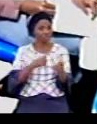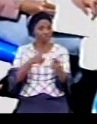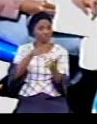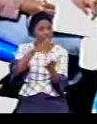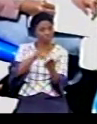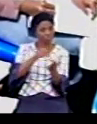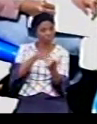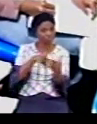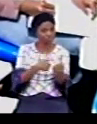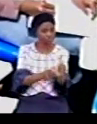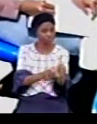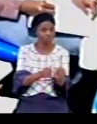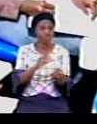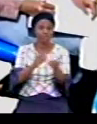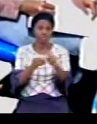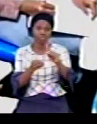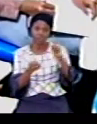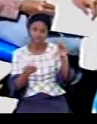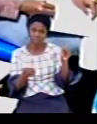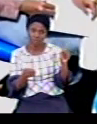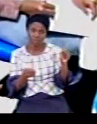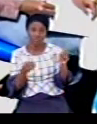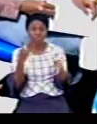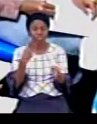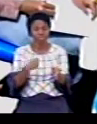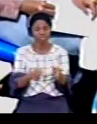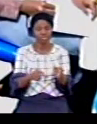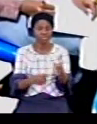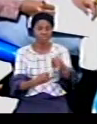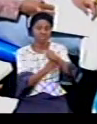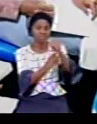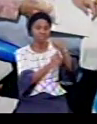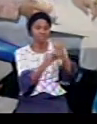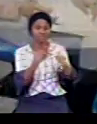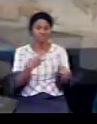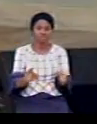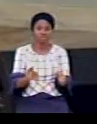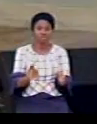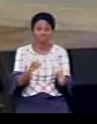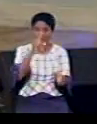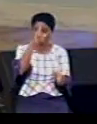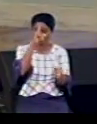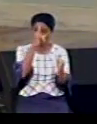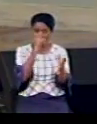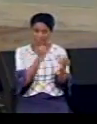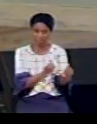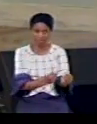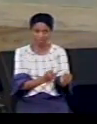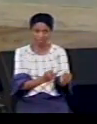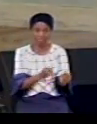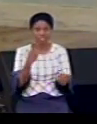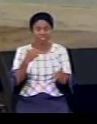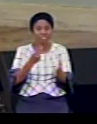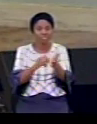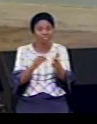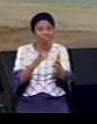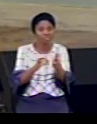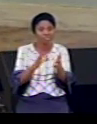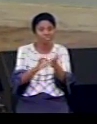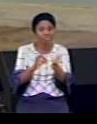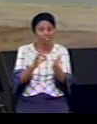one, the foundation of faith, the written promise.